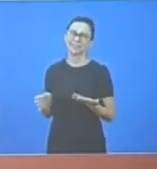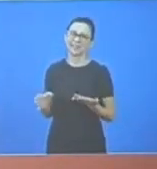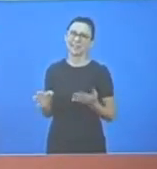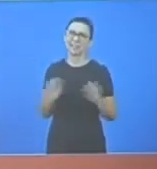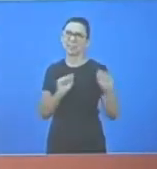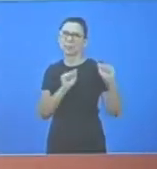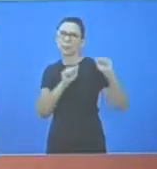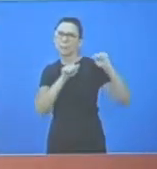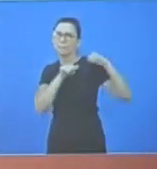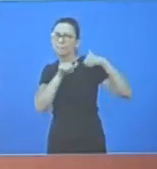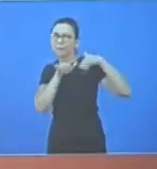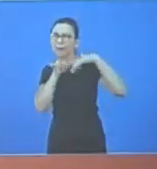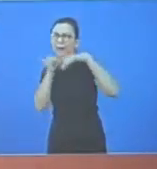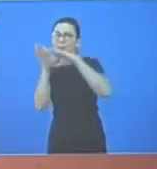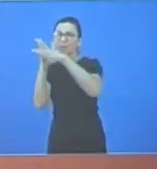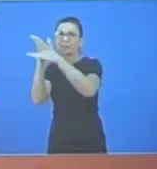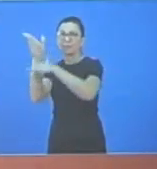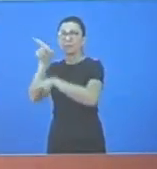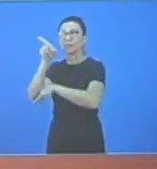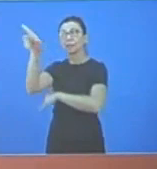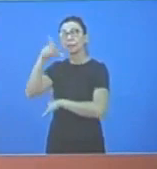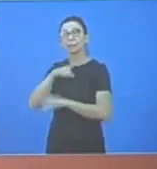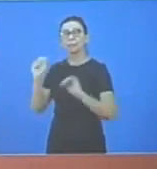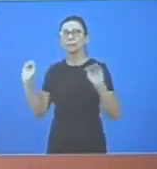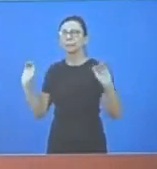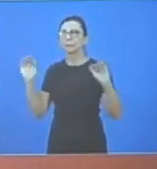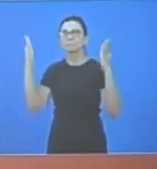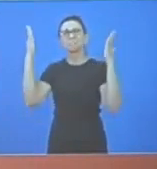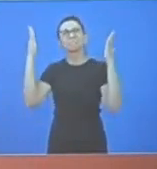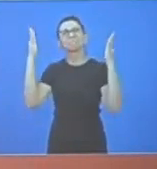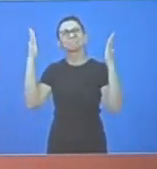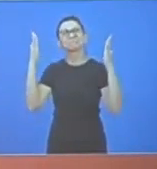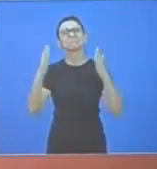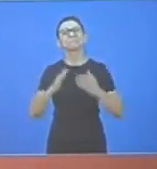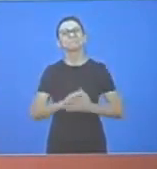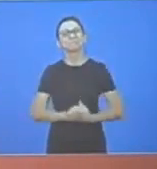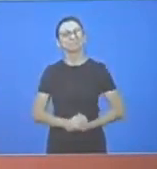be received with the feast, with the wedding.